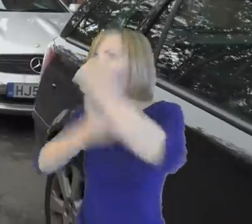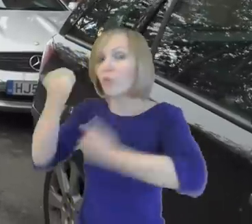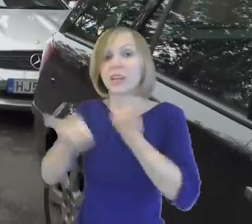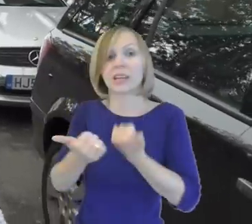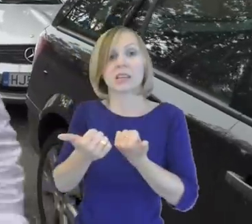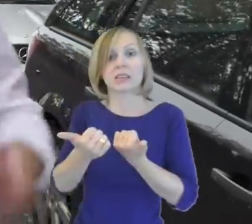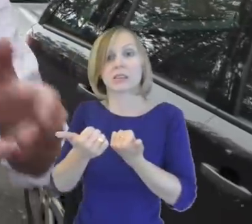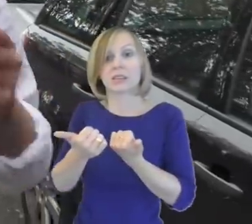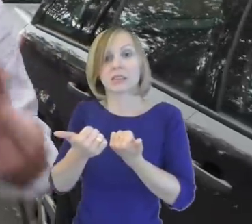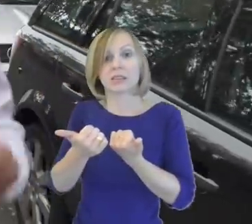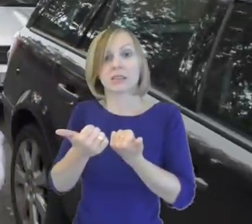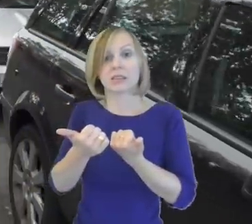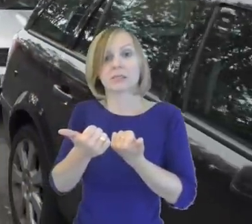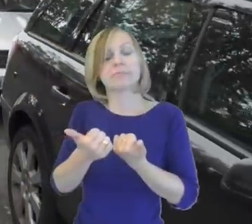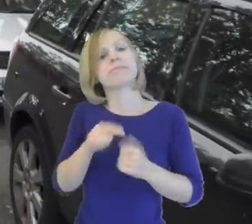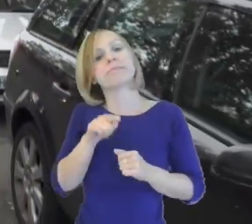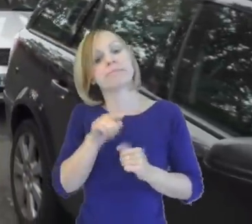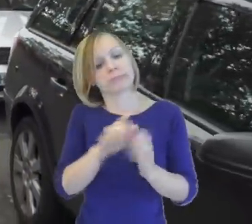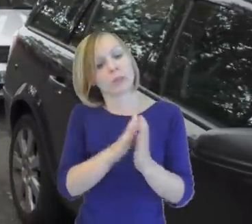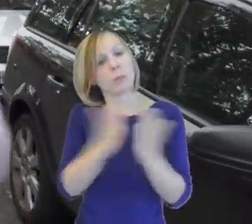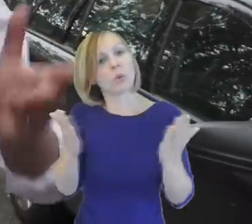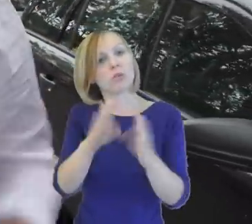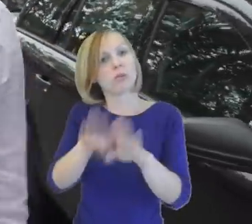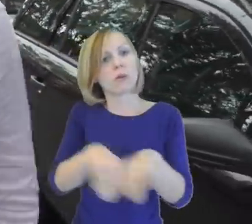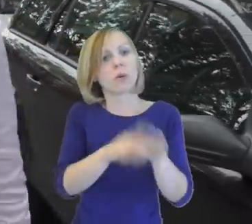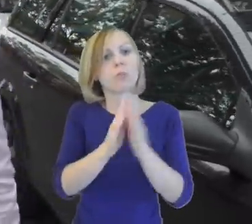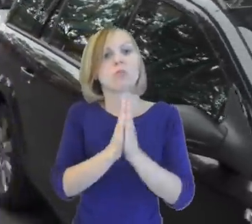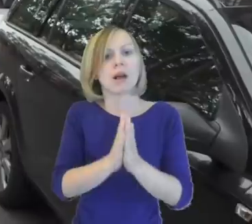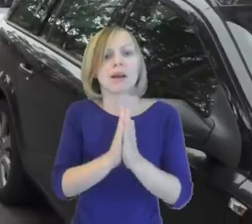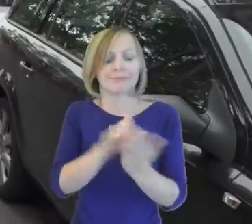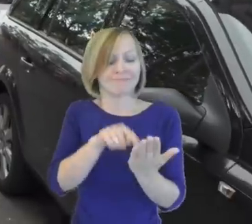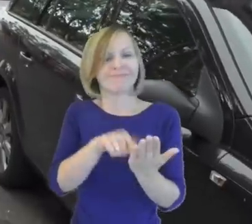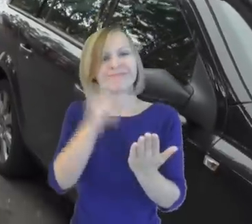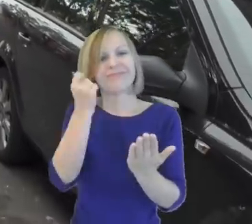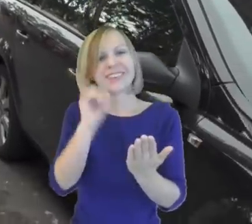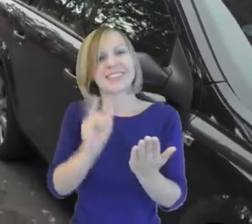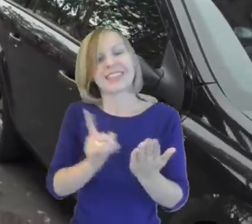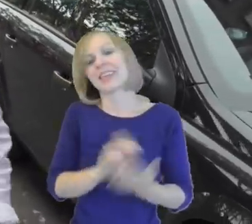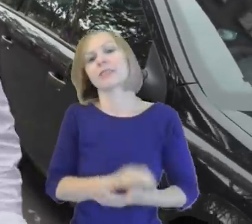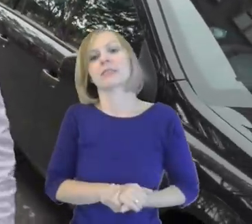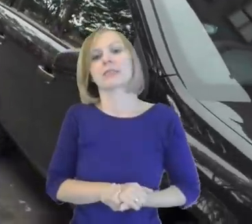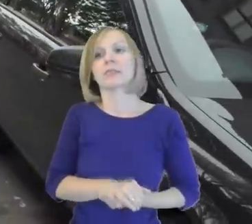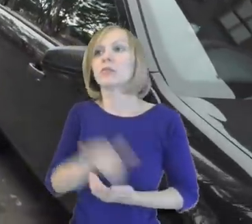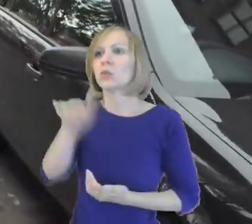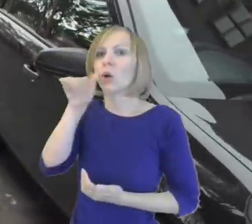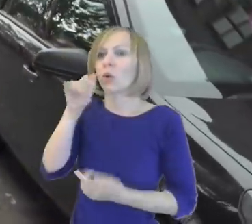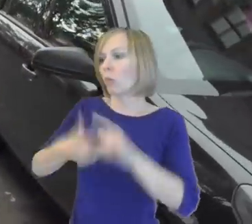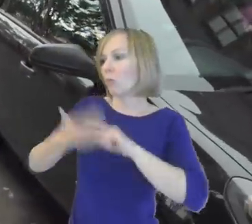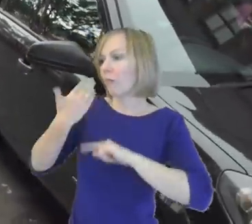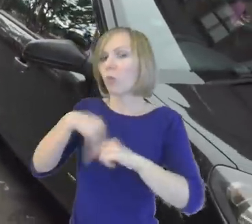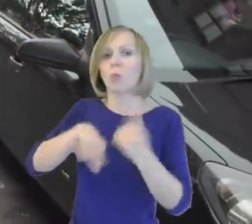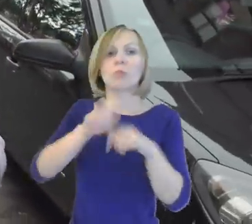either. The Book of Common Prayer gets that. It understands it. You may remember earlier we prayed for forgiveness, that we